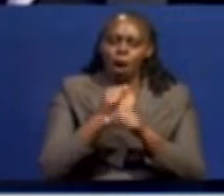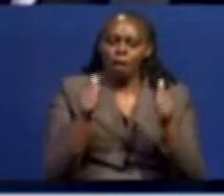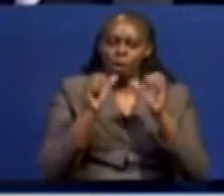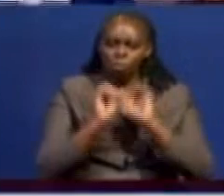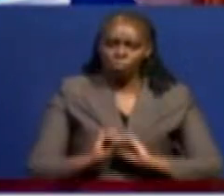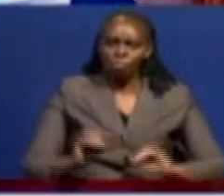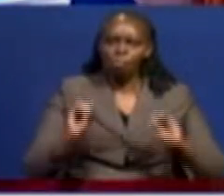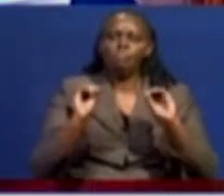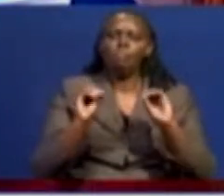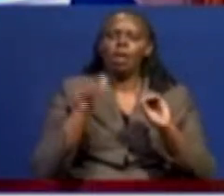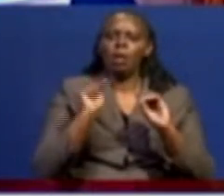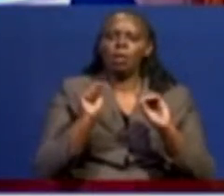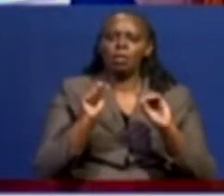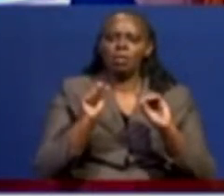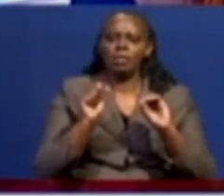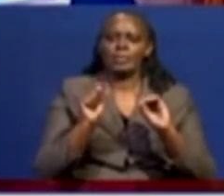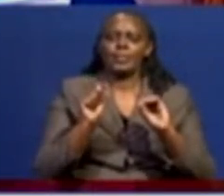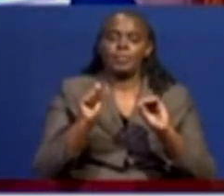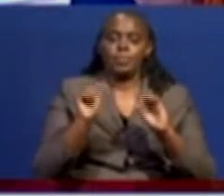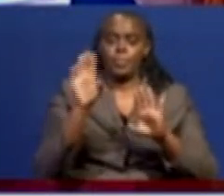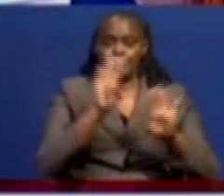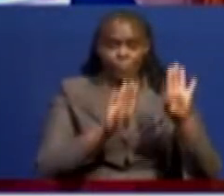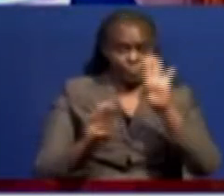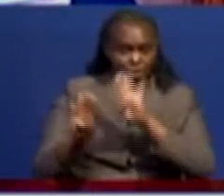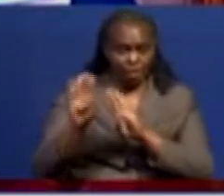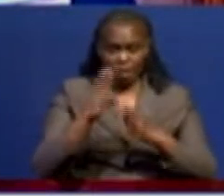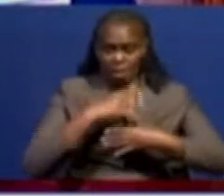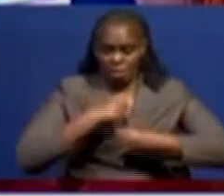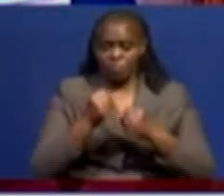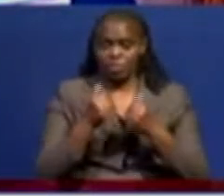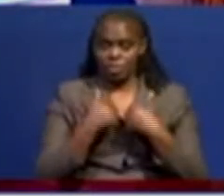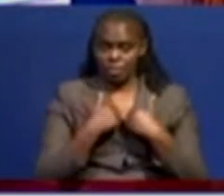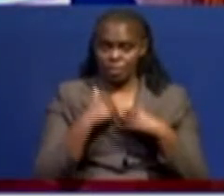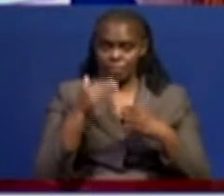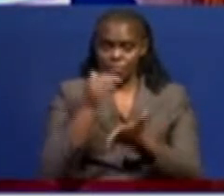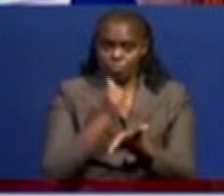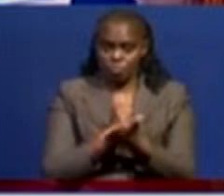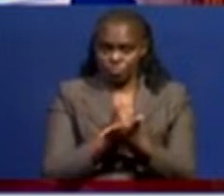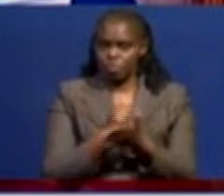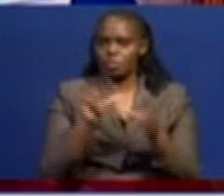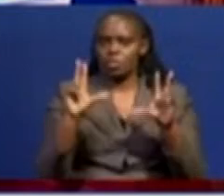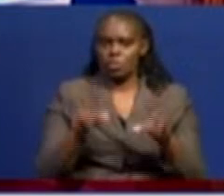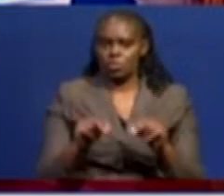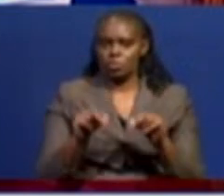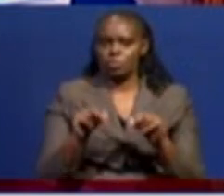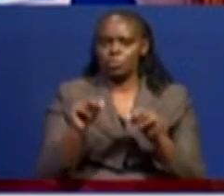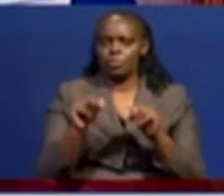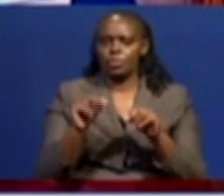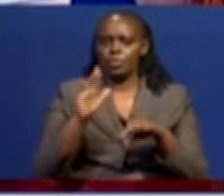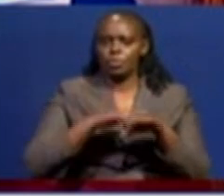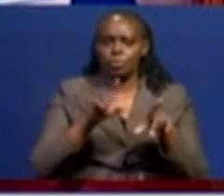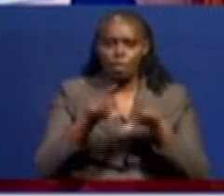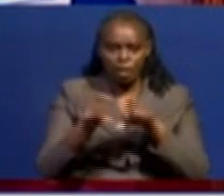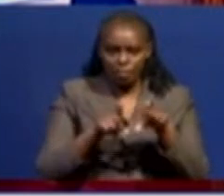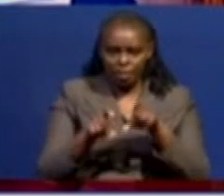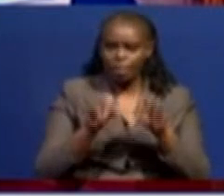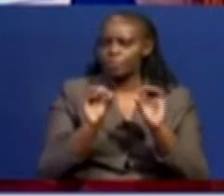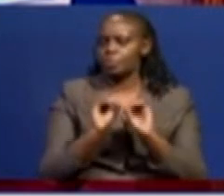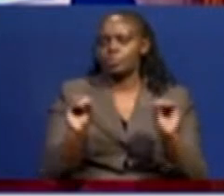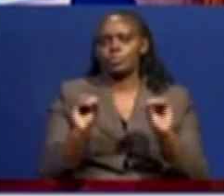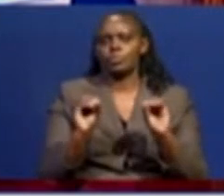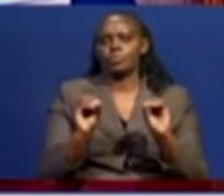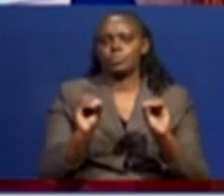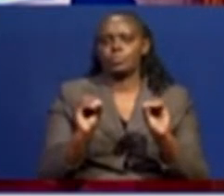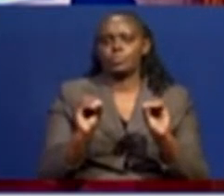is not running well. Thank you. Does this conduct of the governor promote confidence in our office? No. Does it promote good